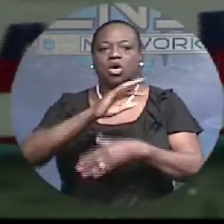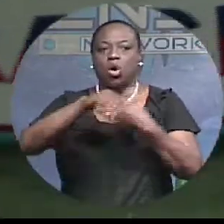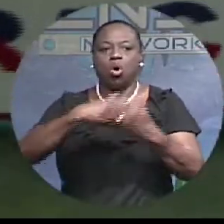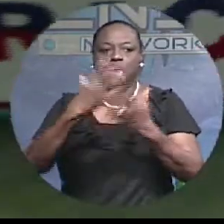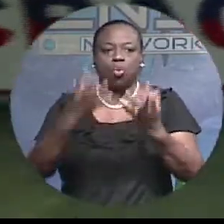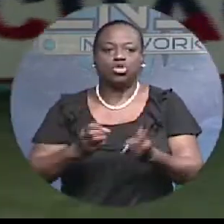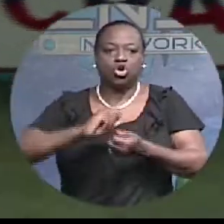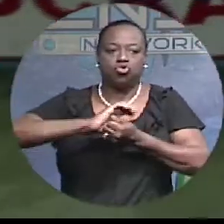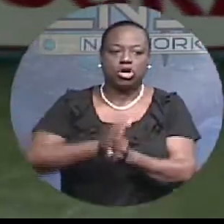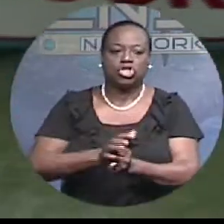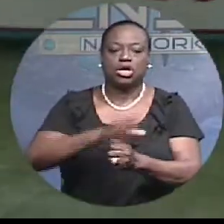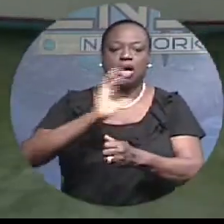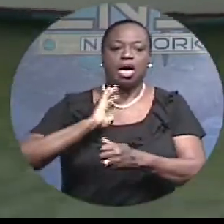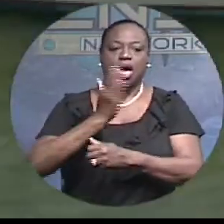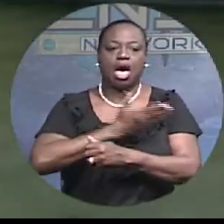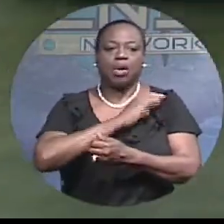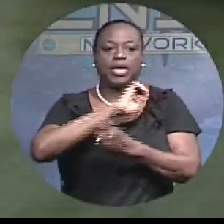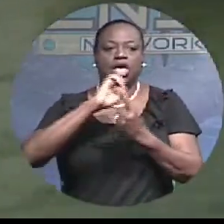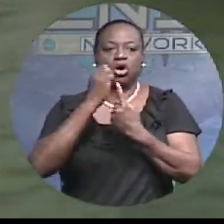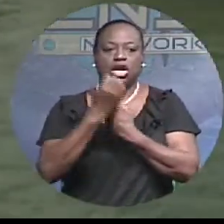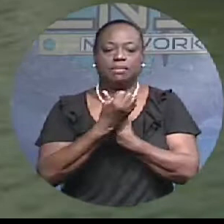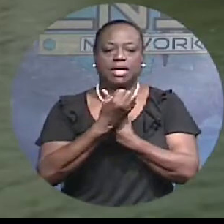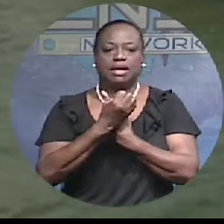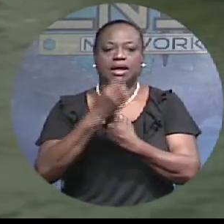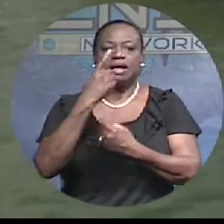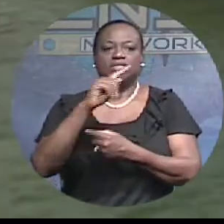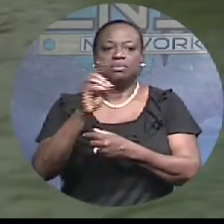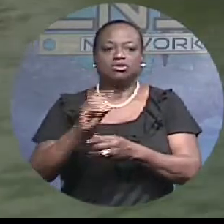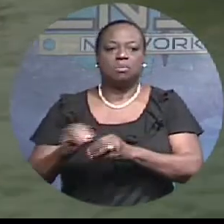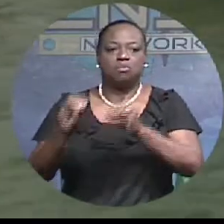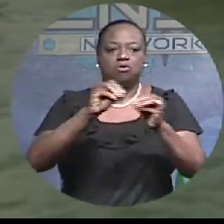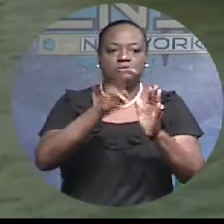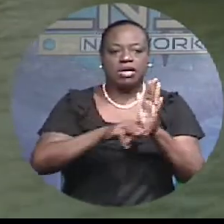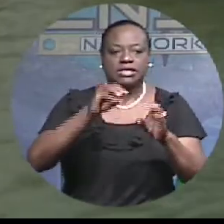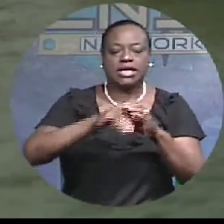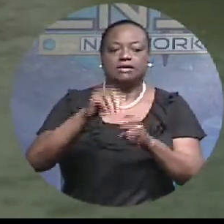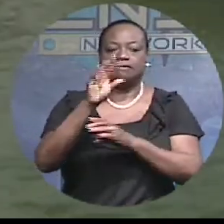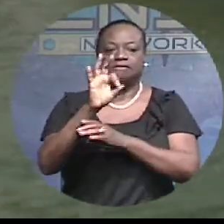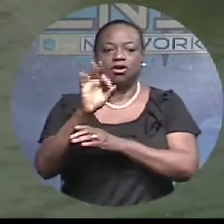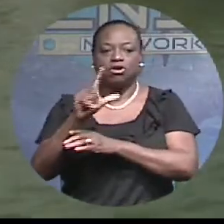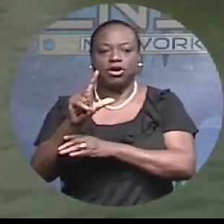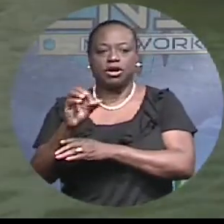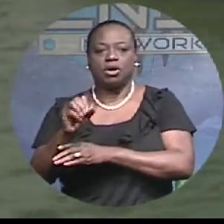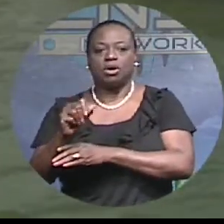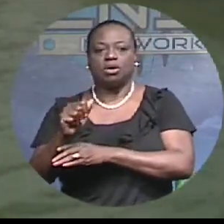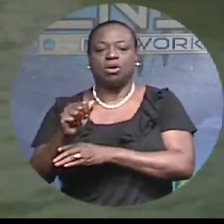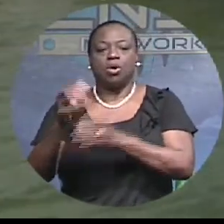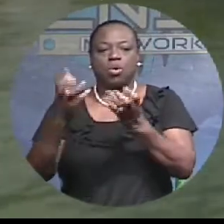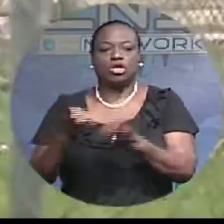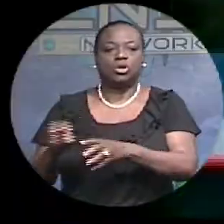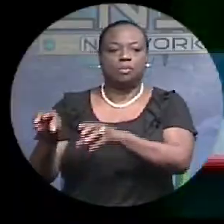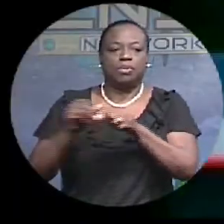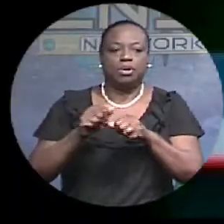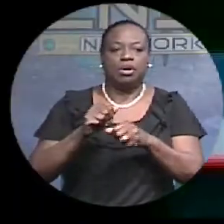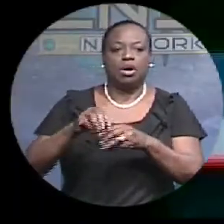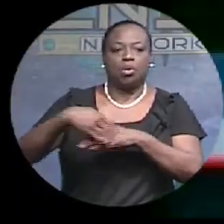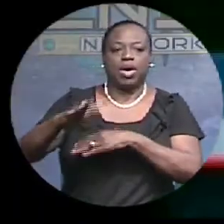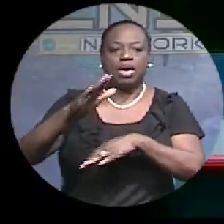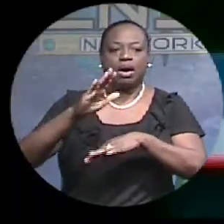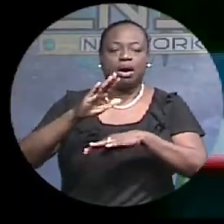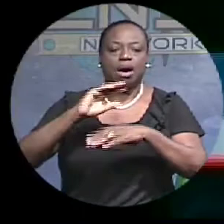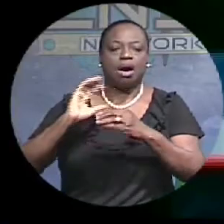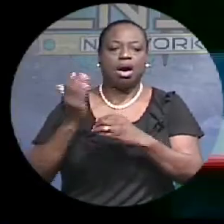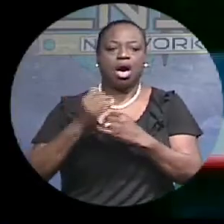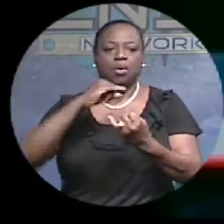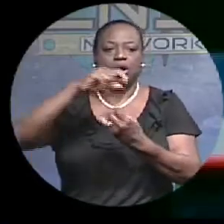economy. The democracy movement in Florida led the demonstrations in hopes of pulling away our tourist dollars. The